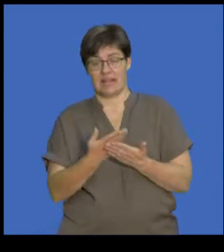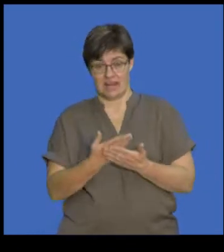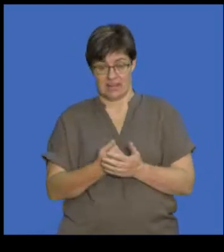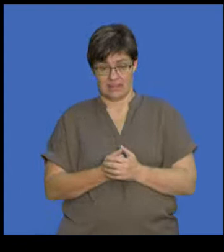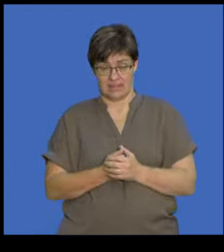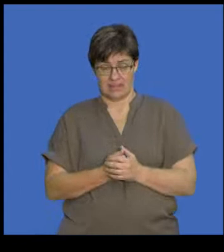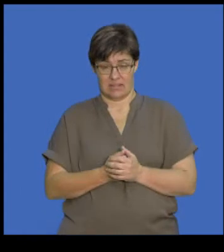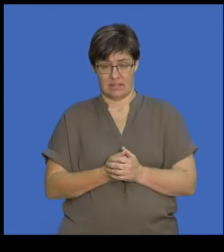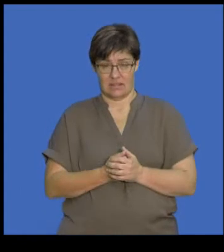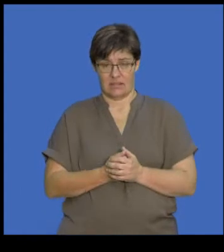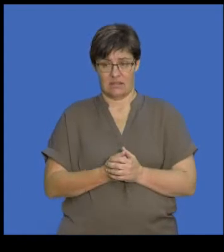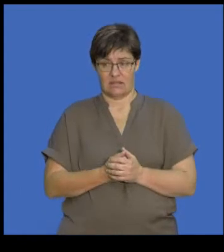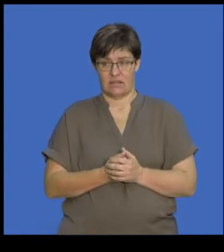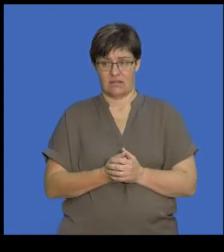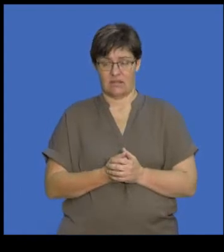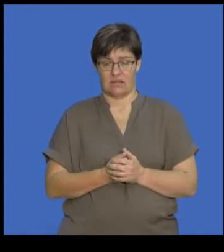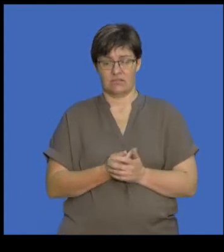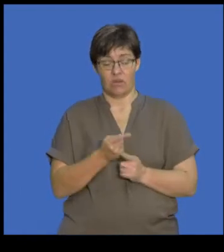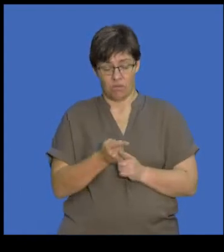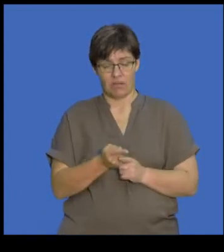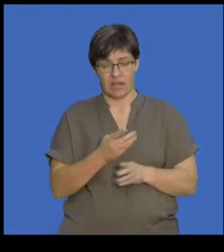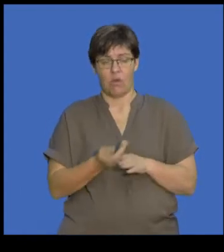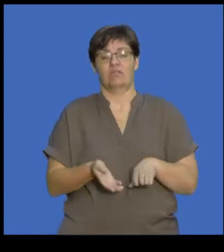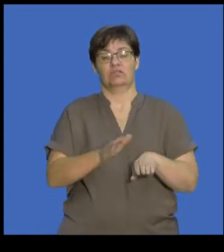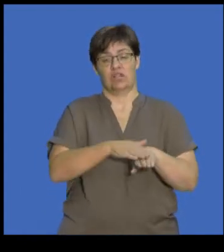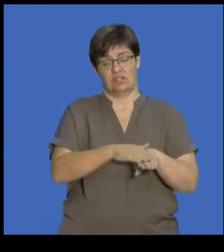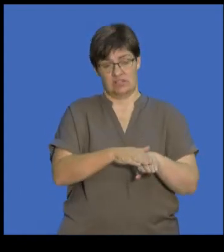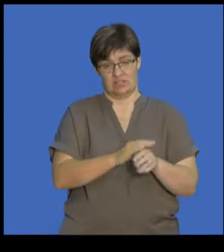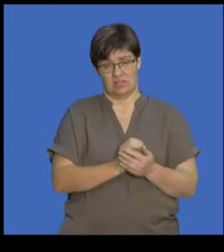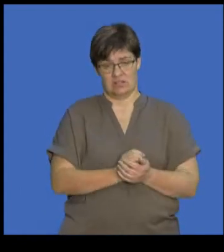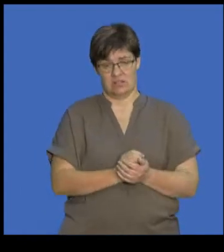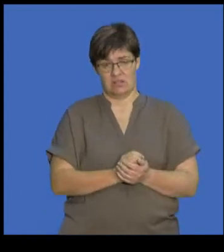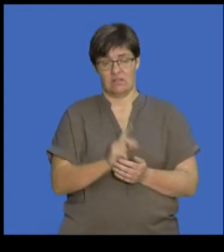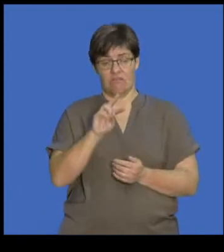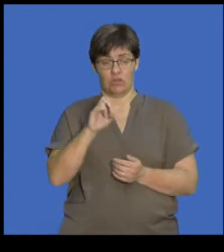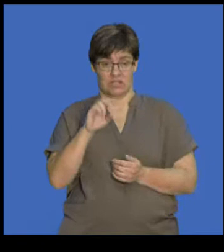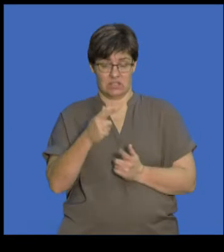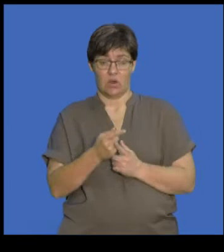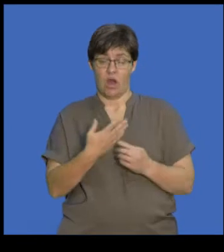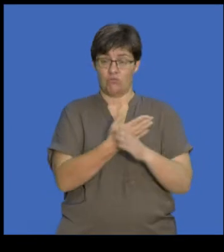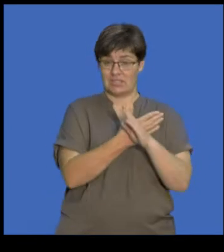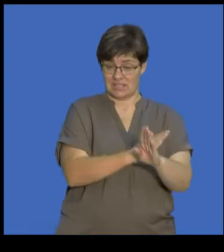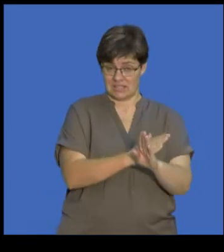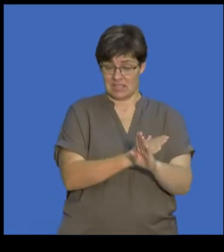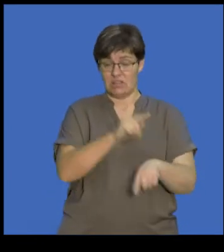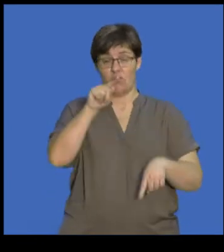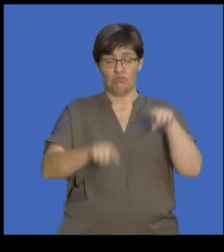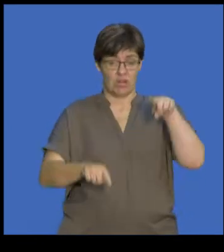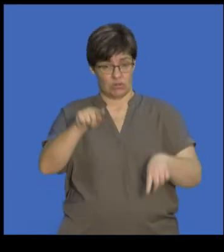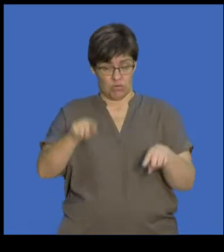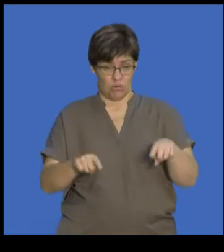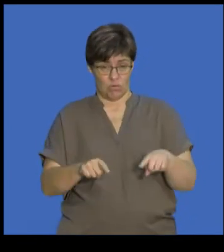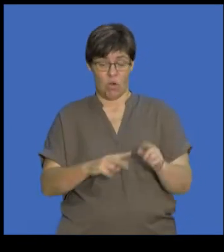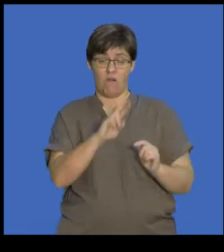other. So this is work done per coulomb of charge. That's voltage. While resistance is the ratio